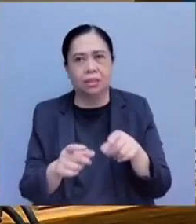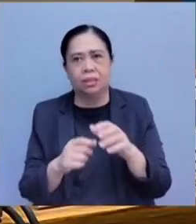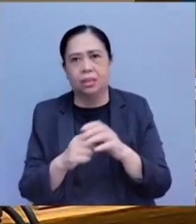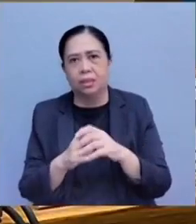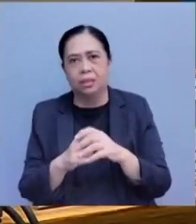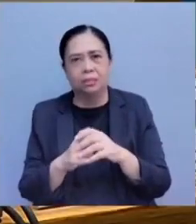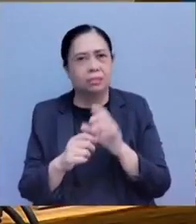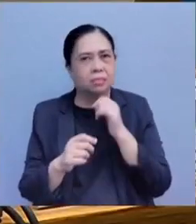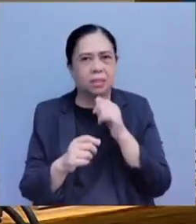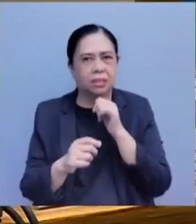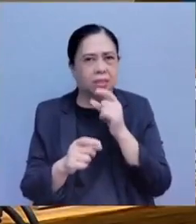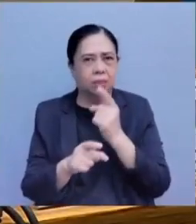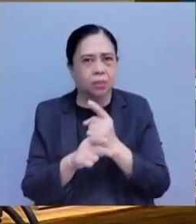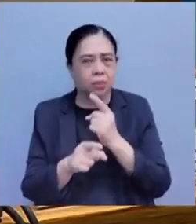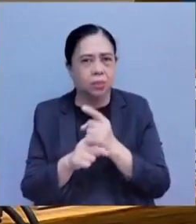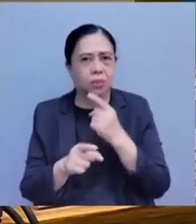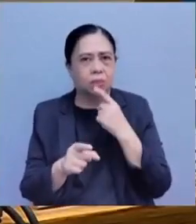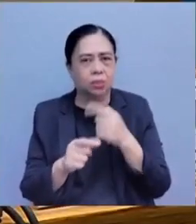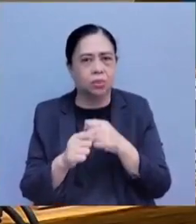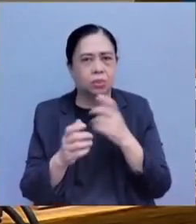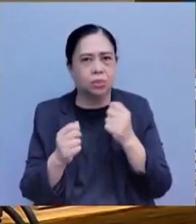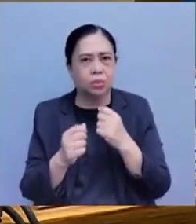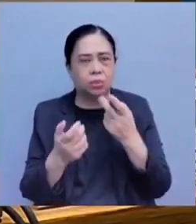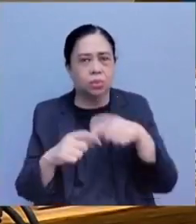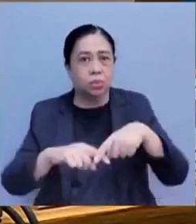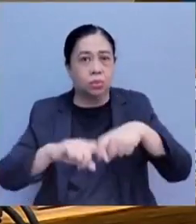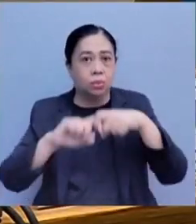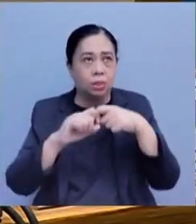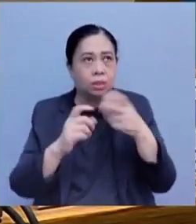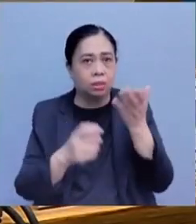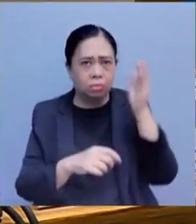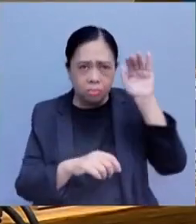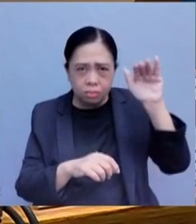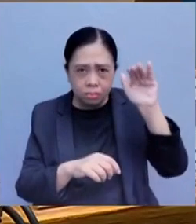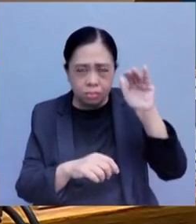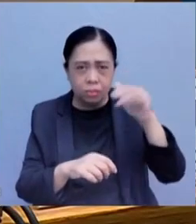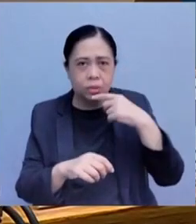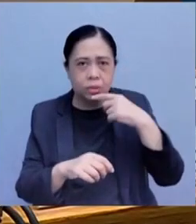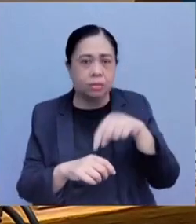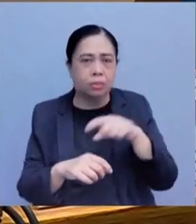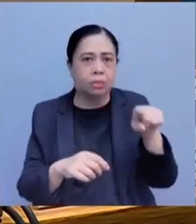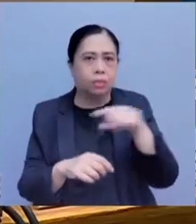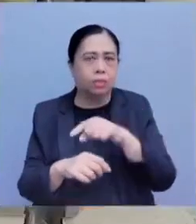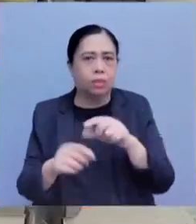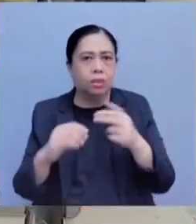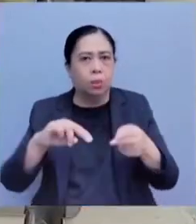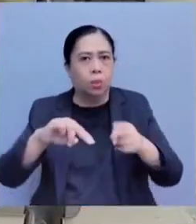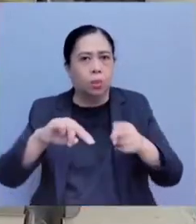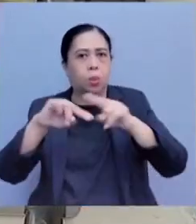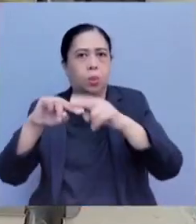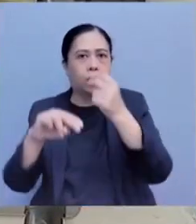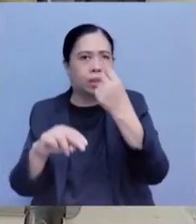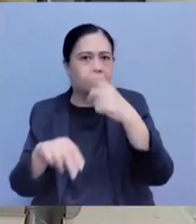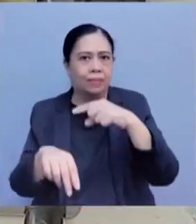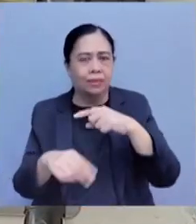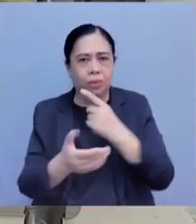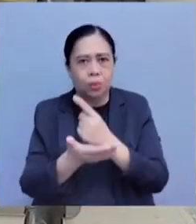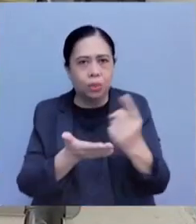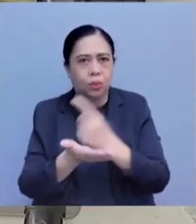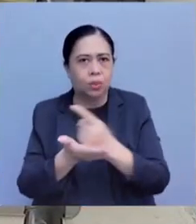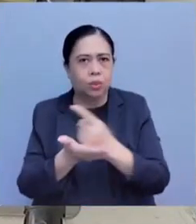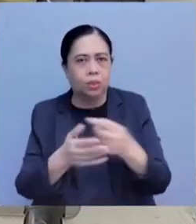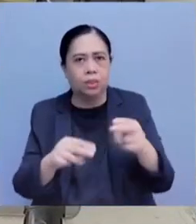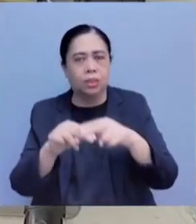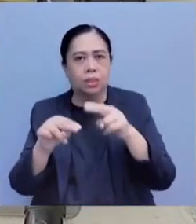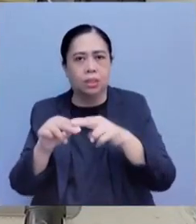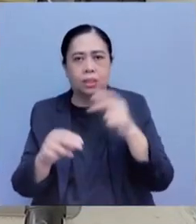short-sighted. See, there have been growing calls to suspend tax on fuel after local pump prices went up for an 11th straight week. Secretary